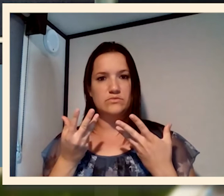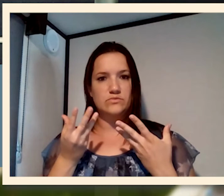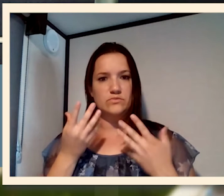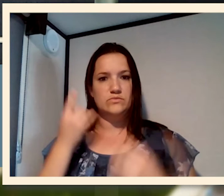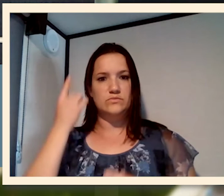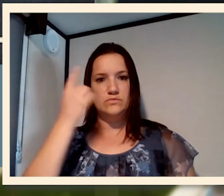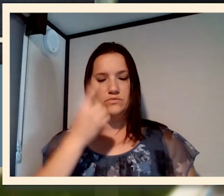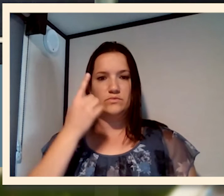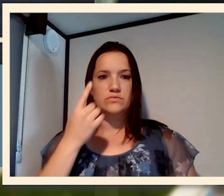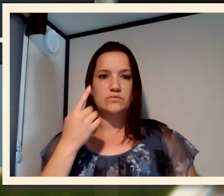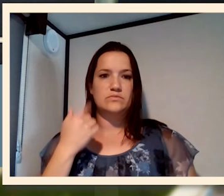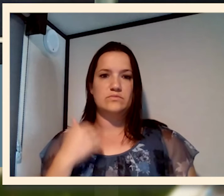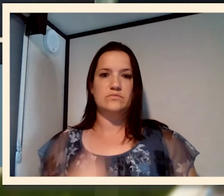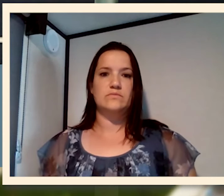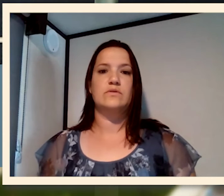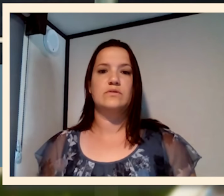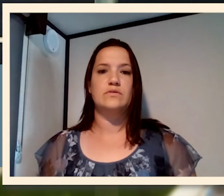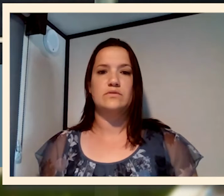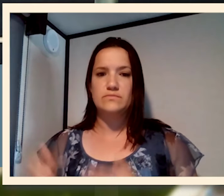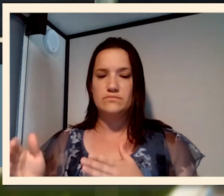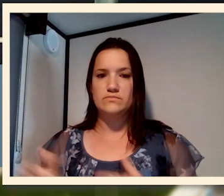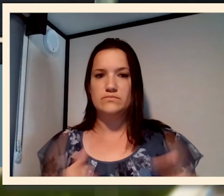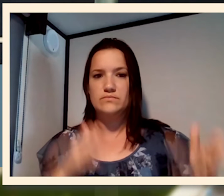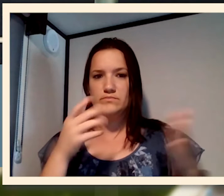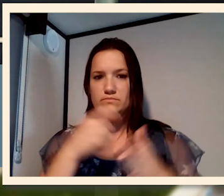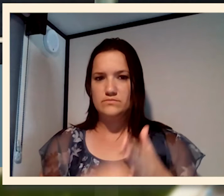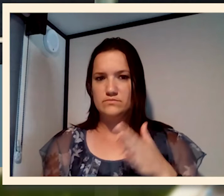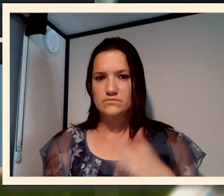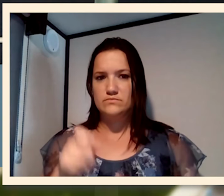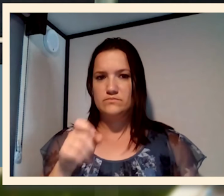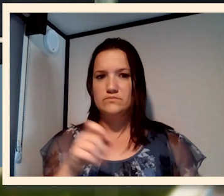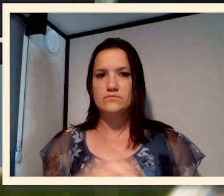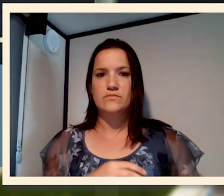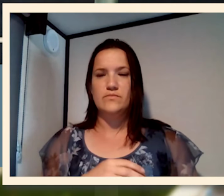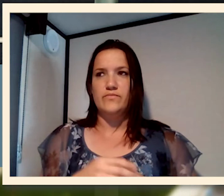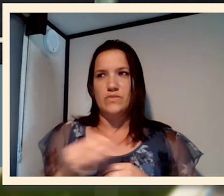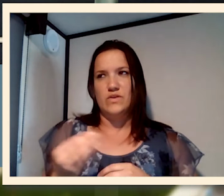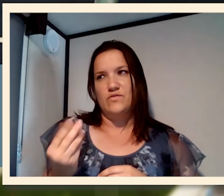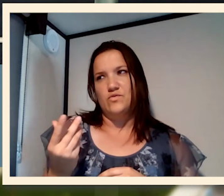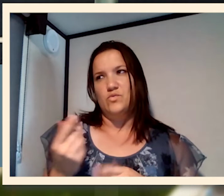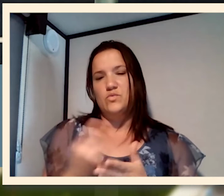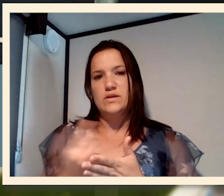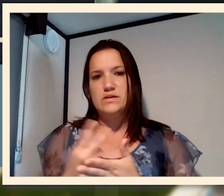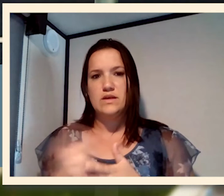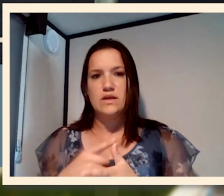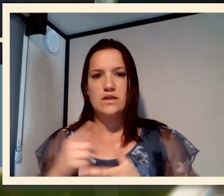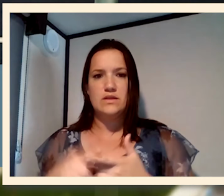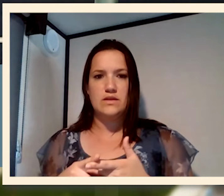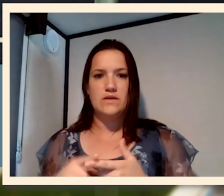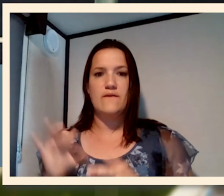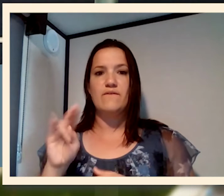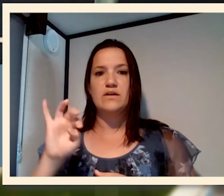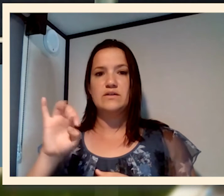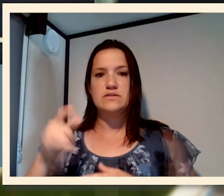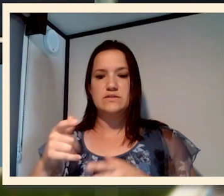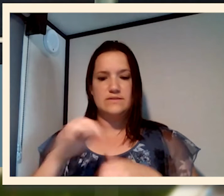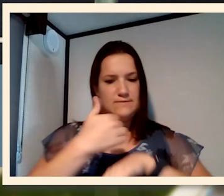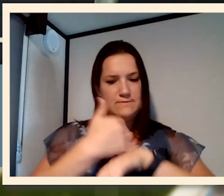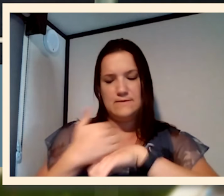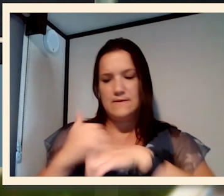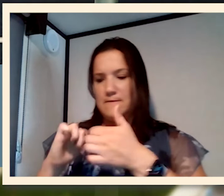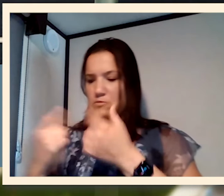want to shut that down. So our thought is that we'll complete kind of the planning and costing piece in the next few weeks, then